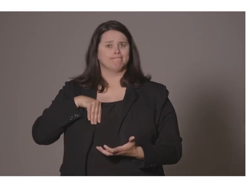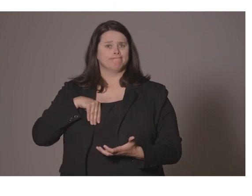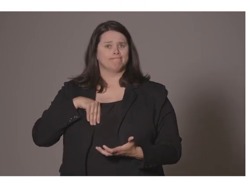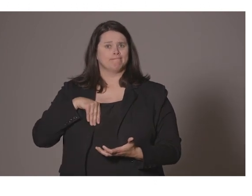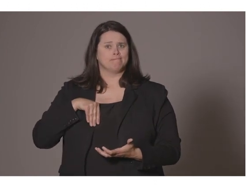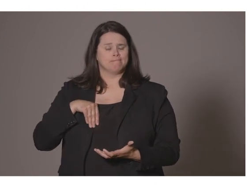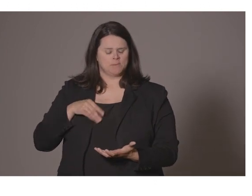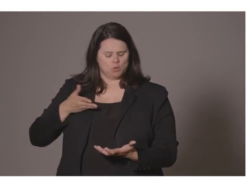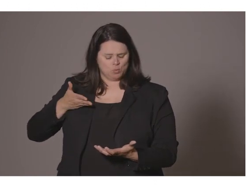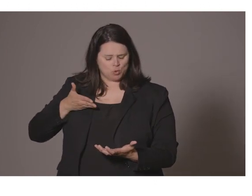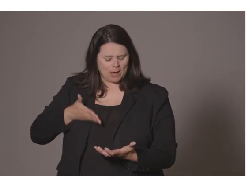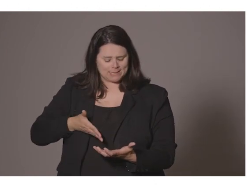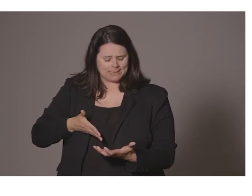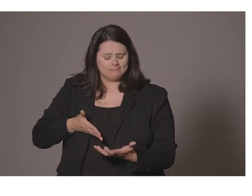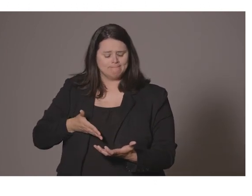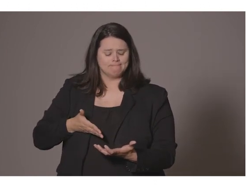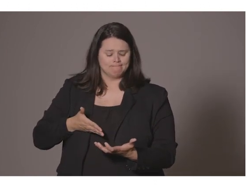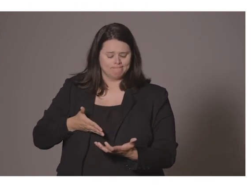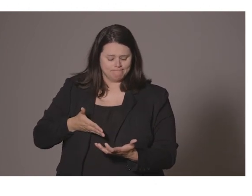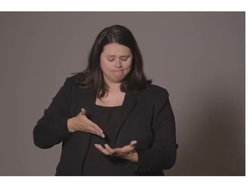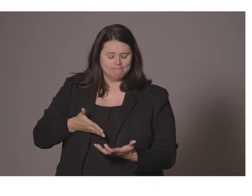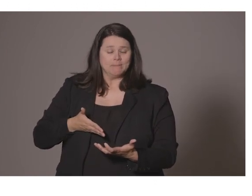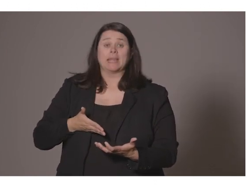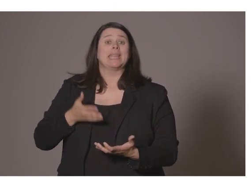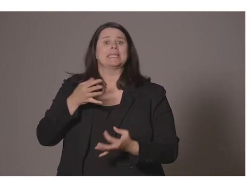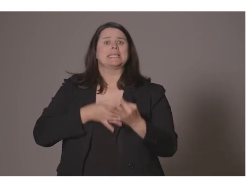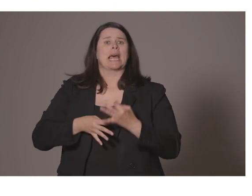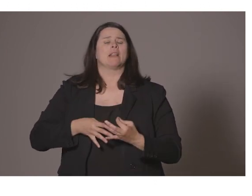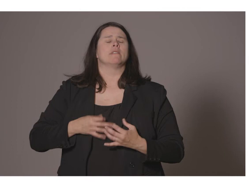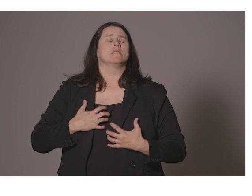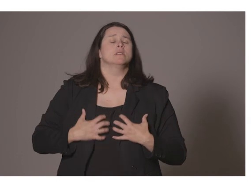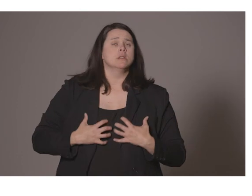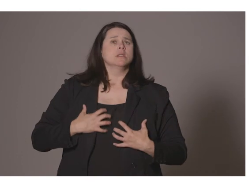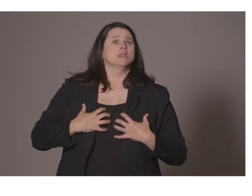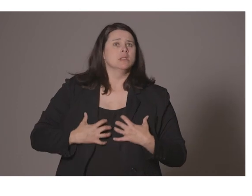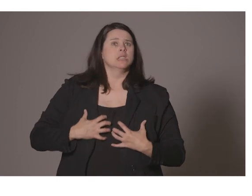that unhooks us from the constant anxiety of trying to make it go away.